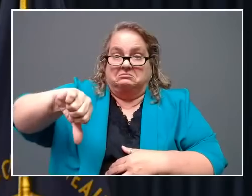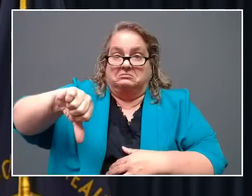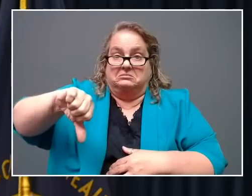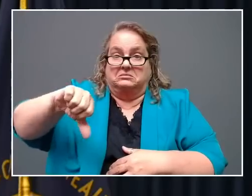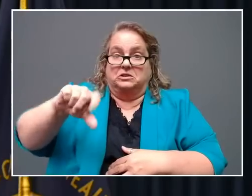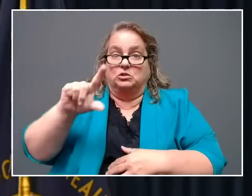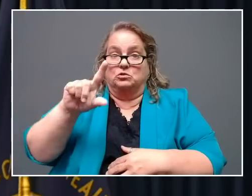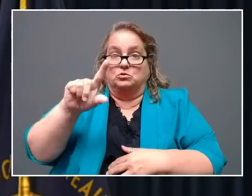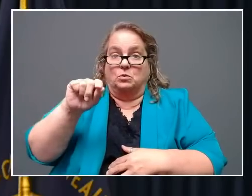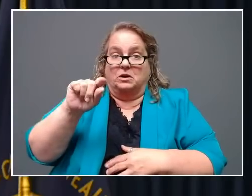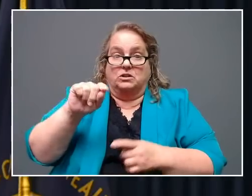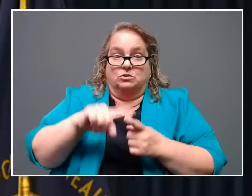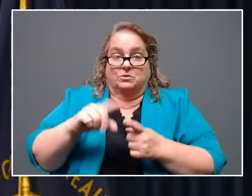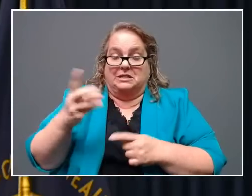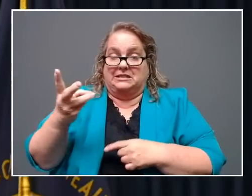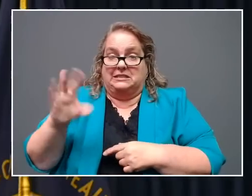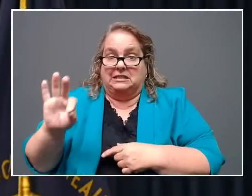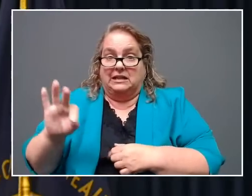right now,